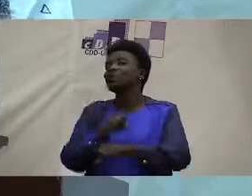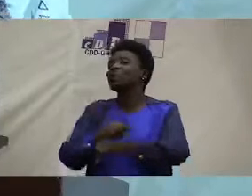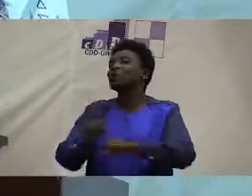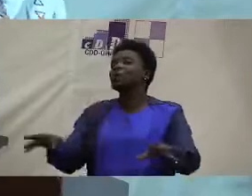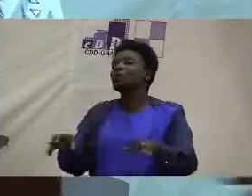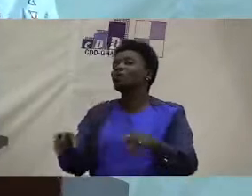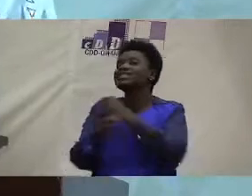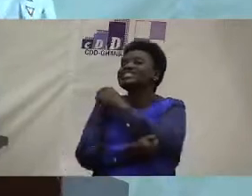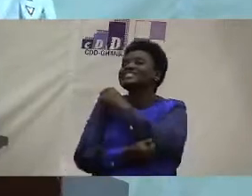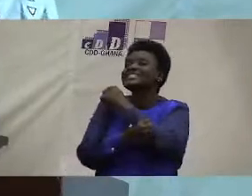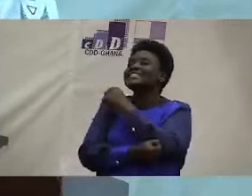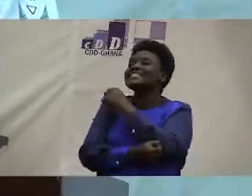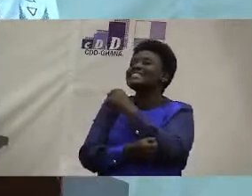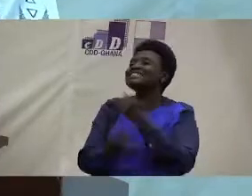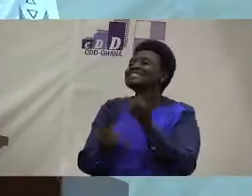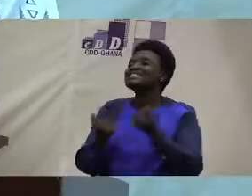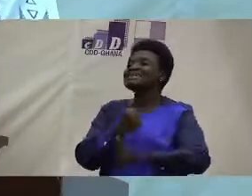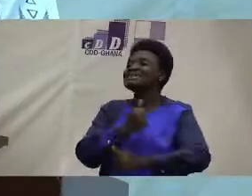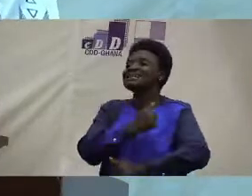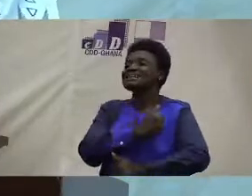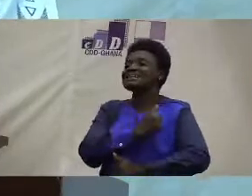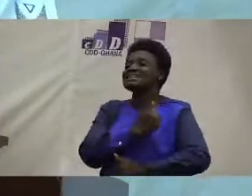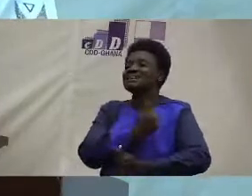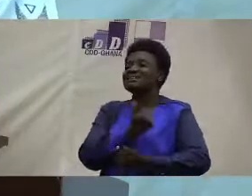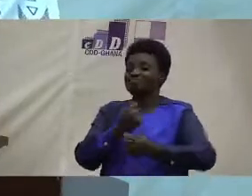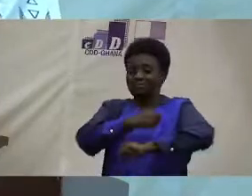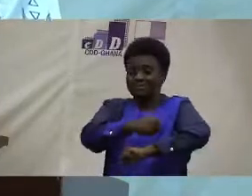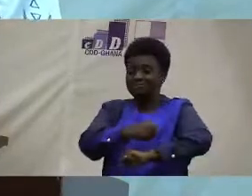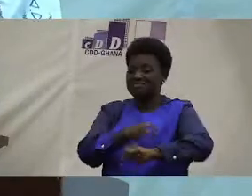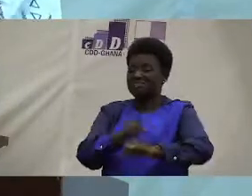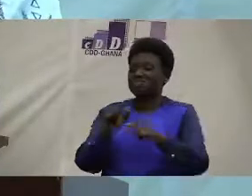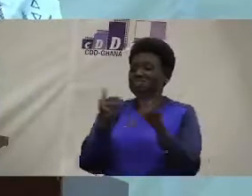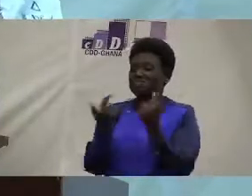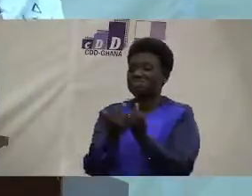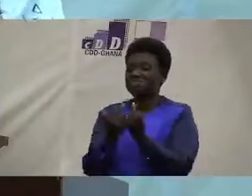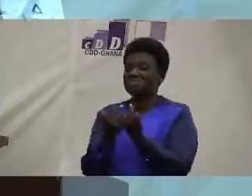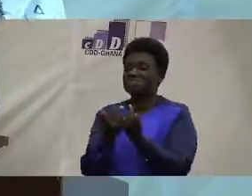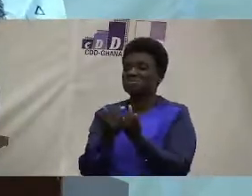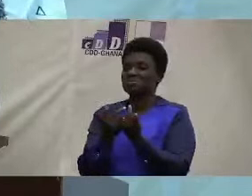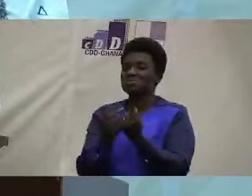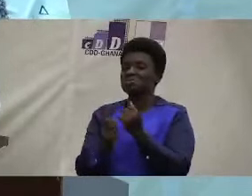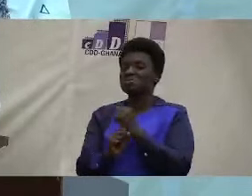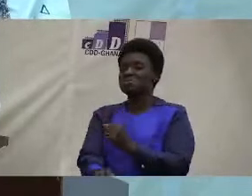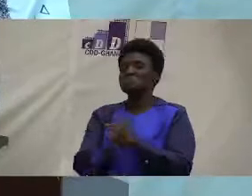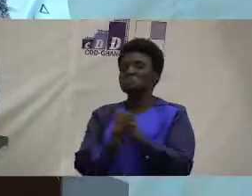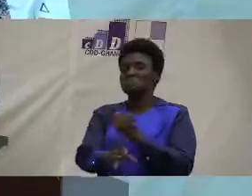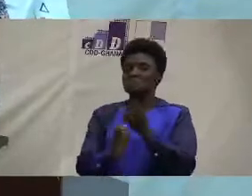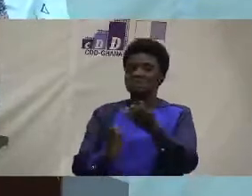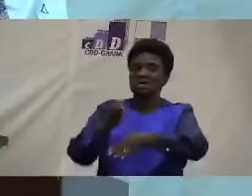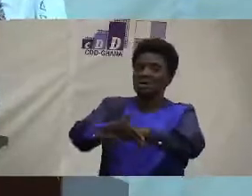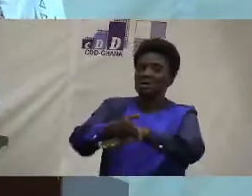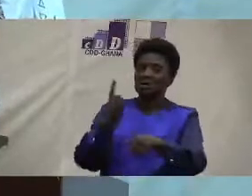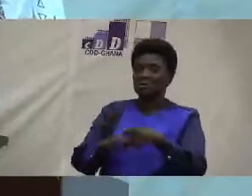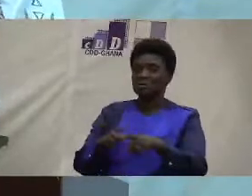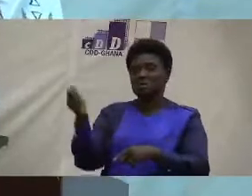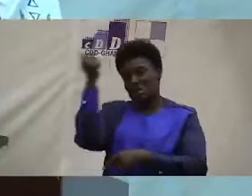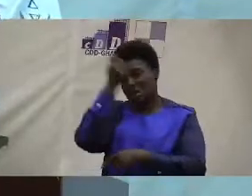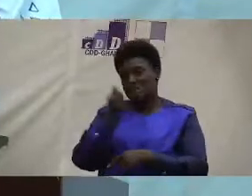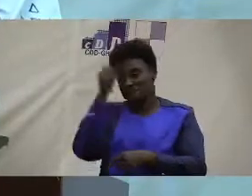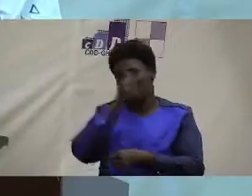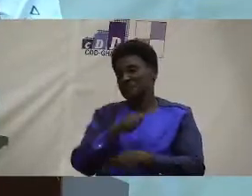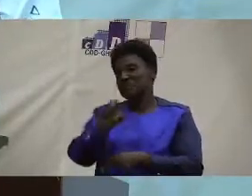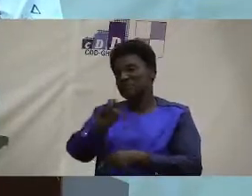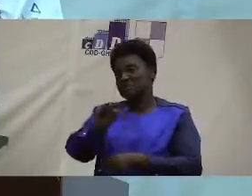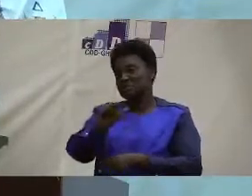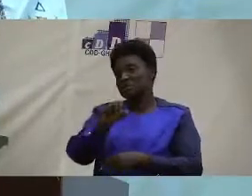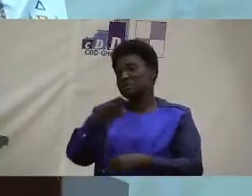non-state armed groups parading across the Sahel and threatening all of